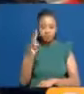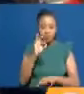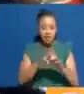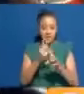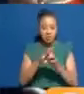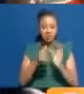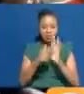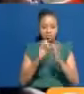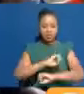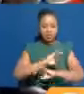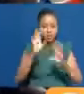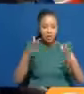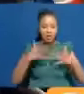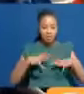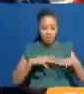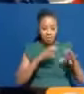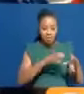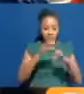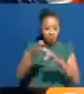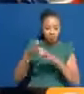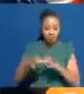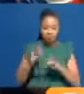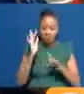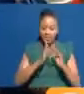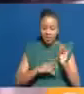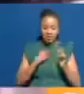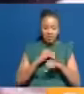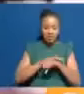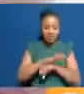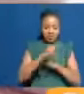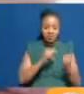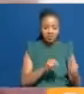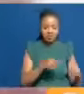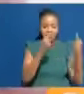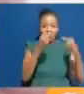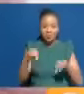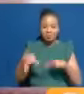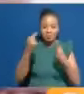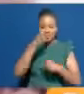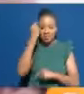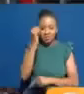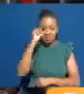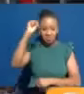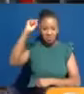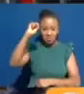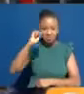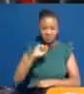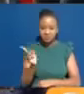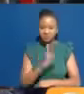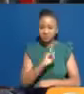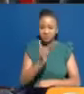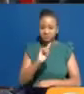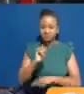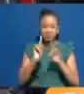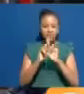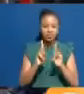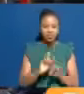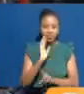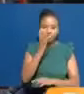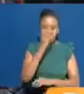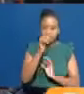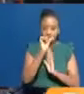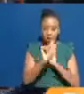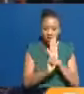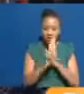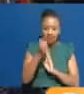that communities cannot be incited to turn against each other under the pretext of politics. Also on the president's agenda